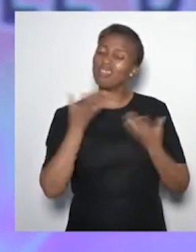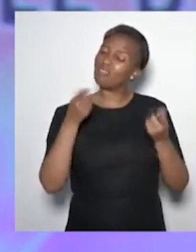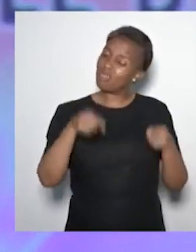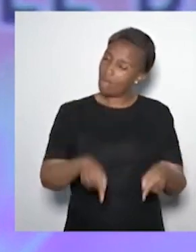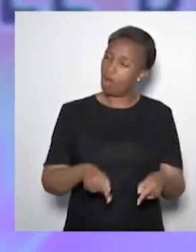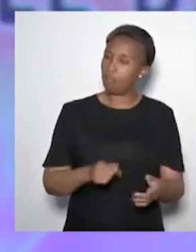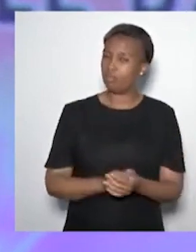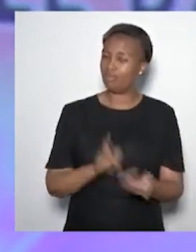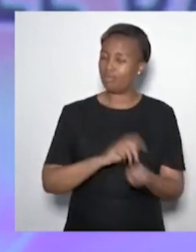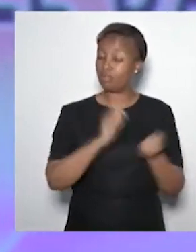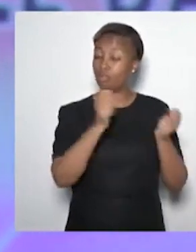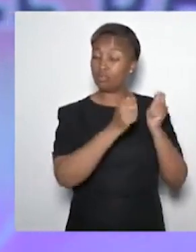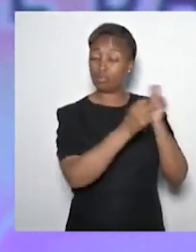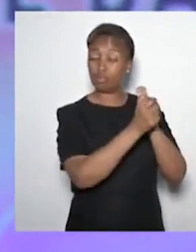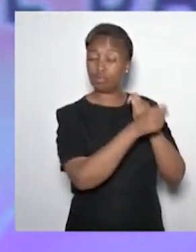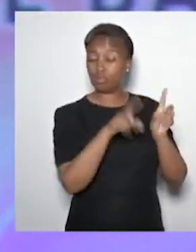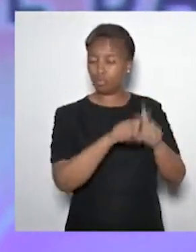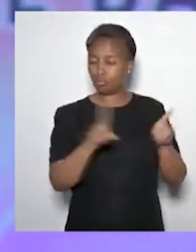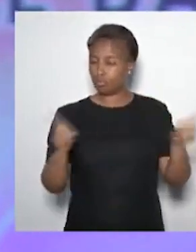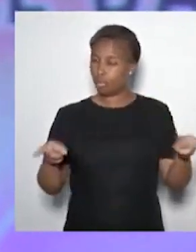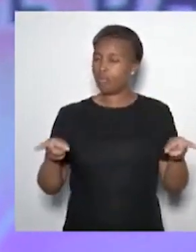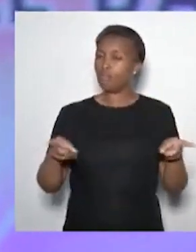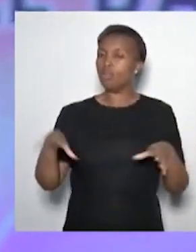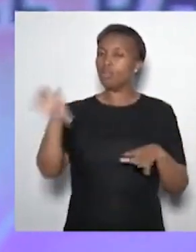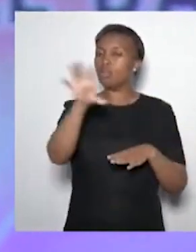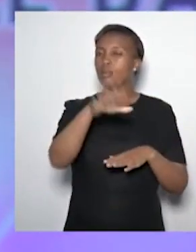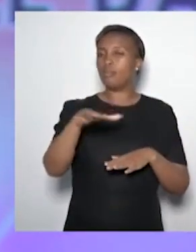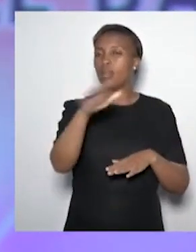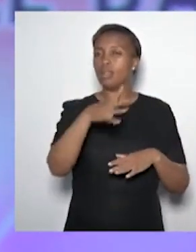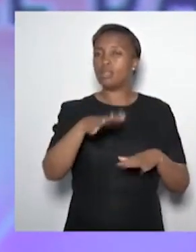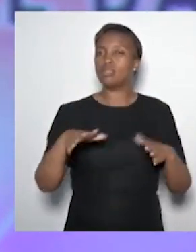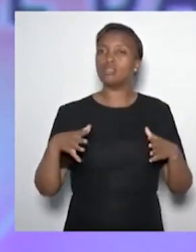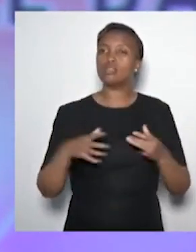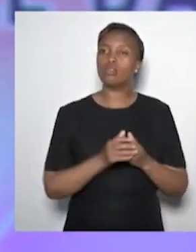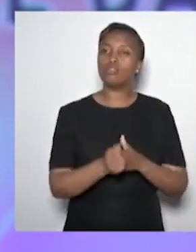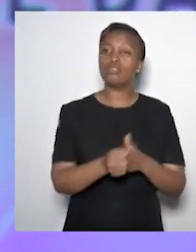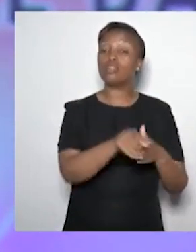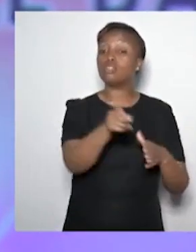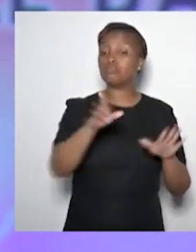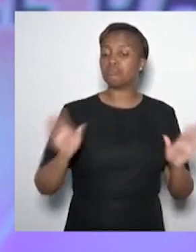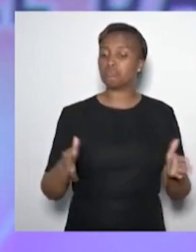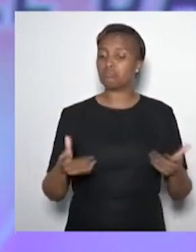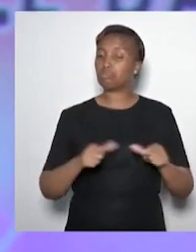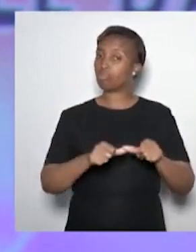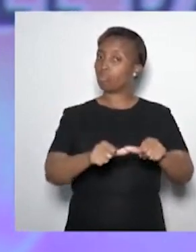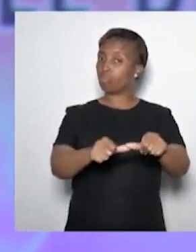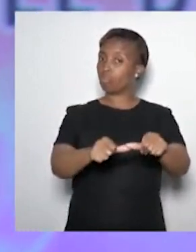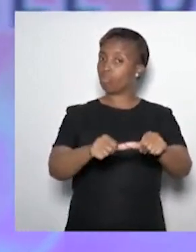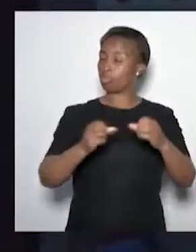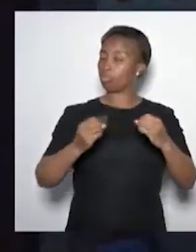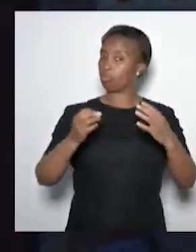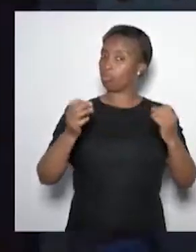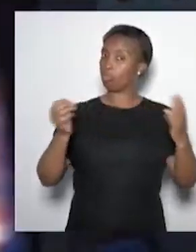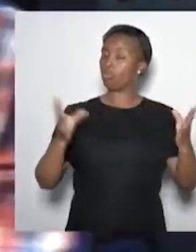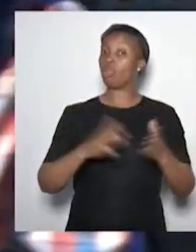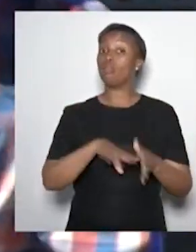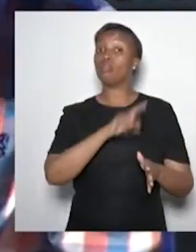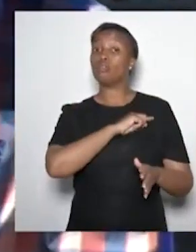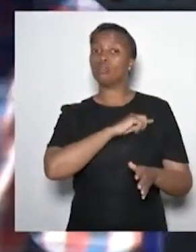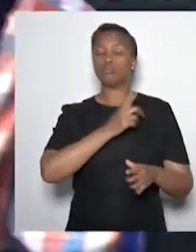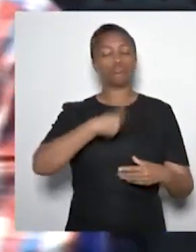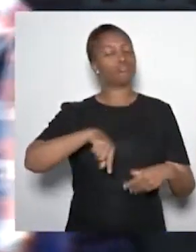as I've transitioned into other areas of leadership, he's the one who has encouraged me a lot. And that's why in all